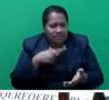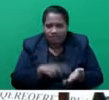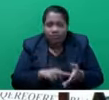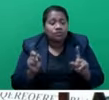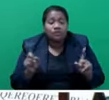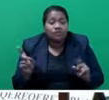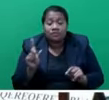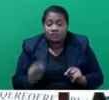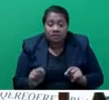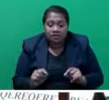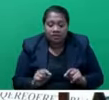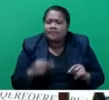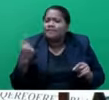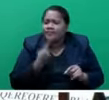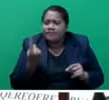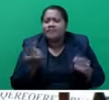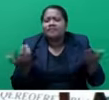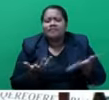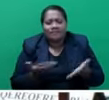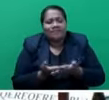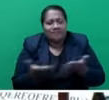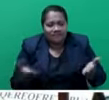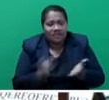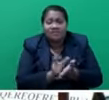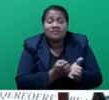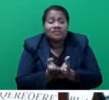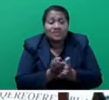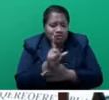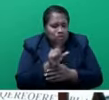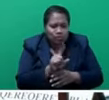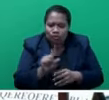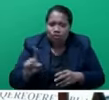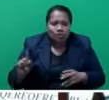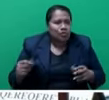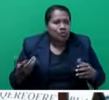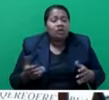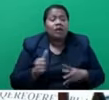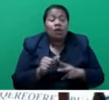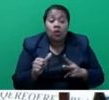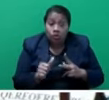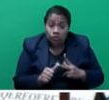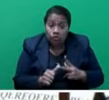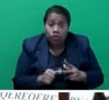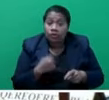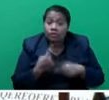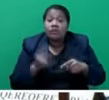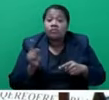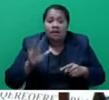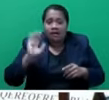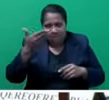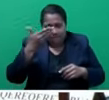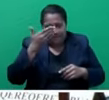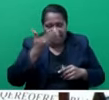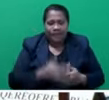of who went where, how the civil servants did this and that, but it's also about the outcomes.